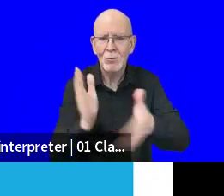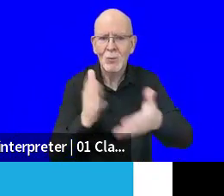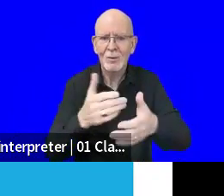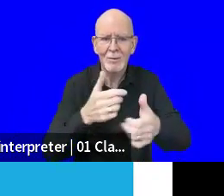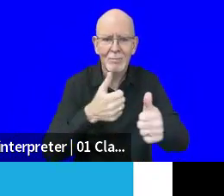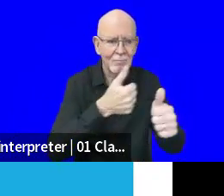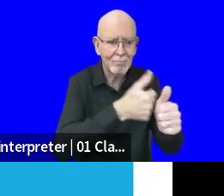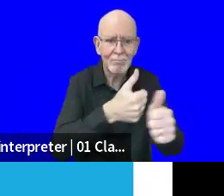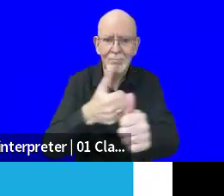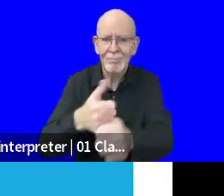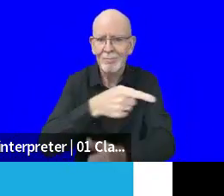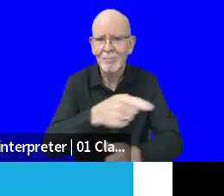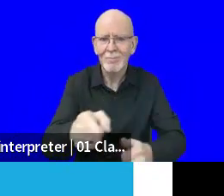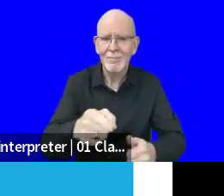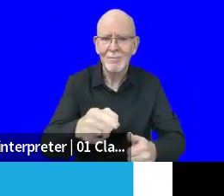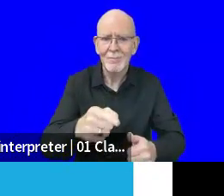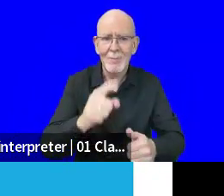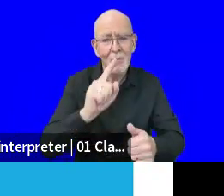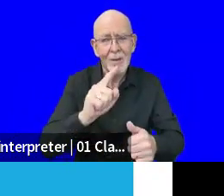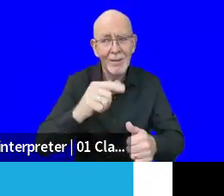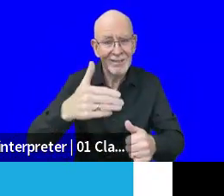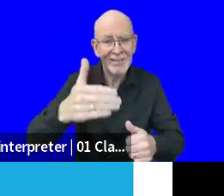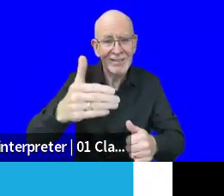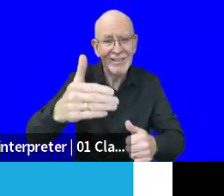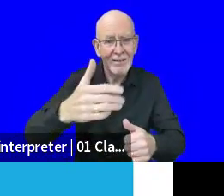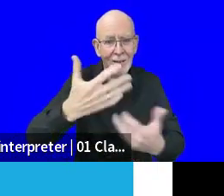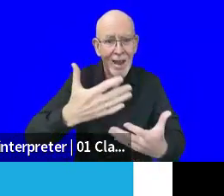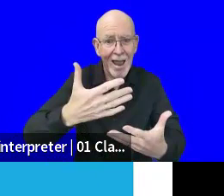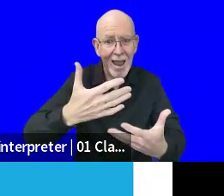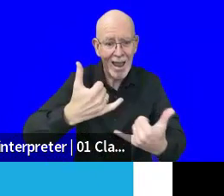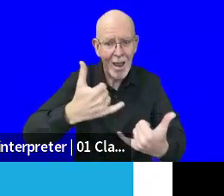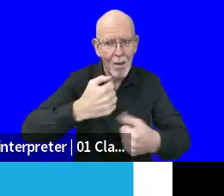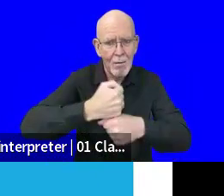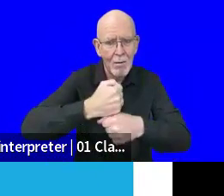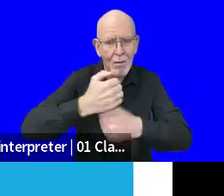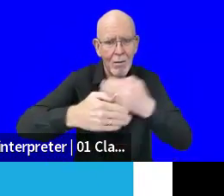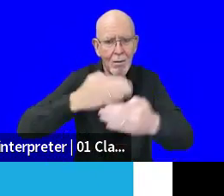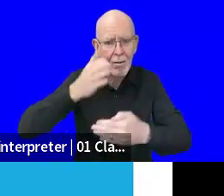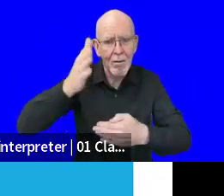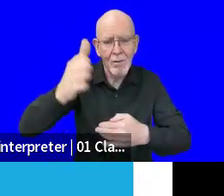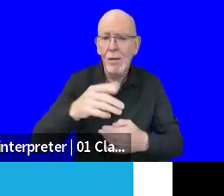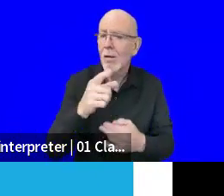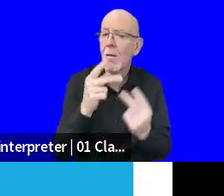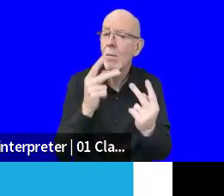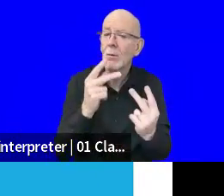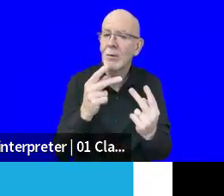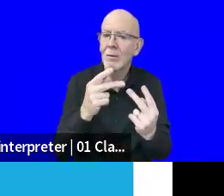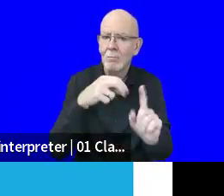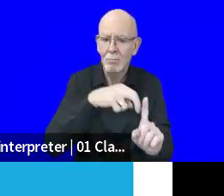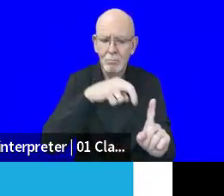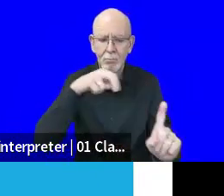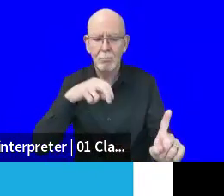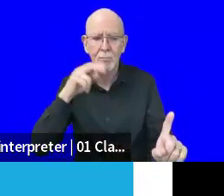this optimization process is to develop an algorithm to standardize the process of